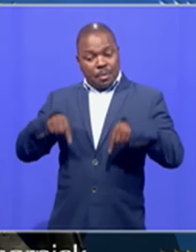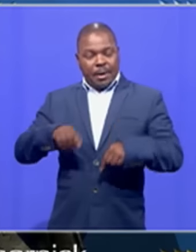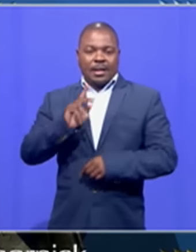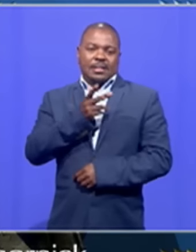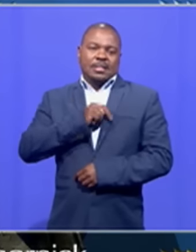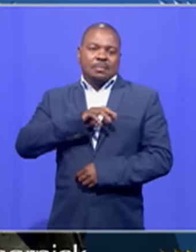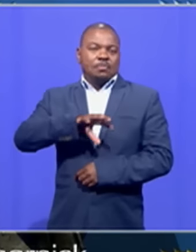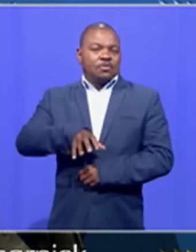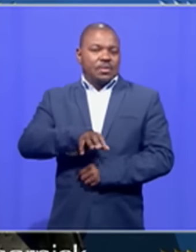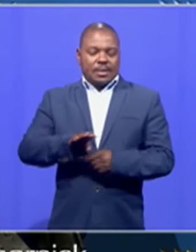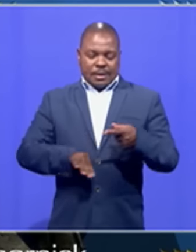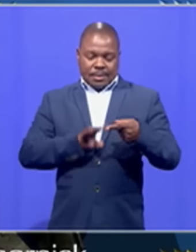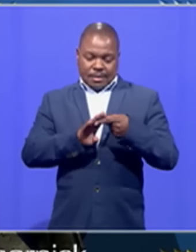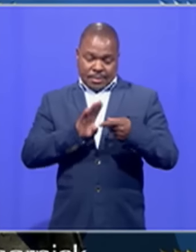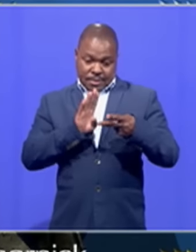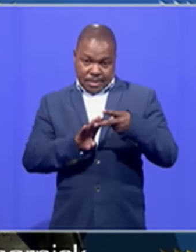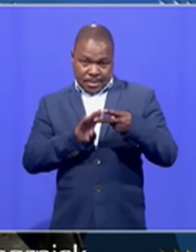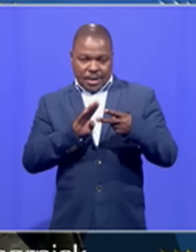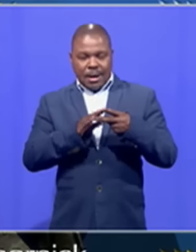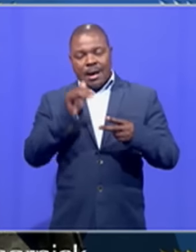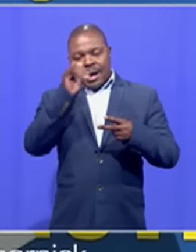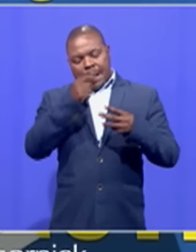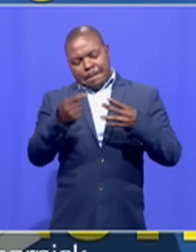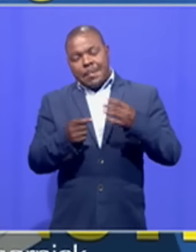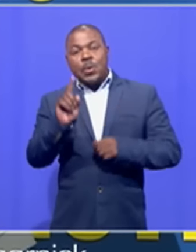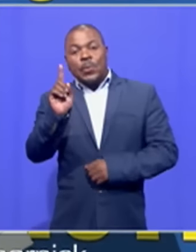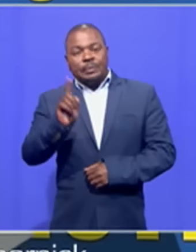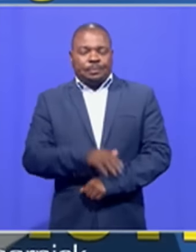KwaZulu-Natal and what types of crimes it relates to.